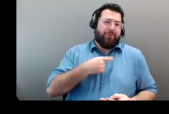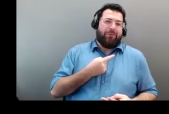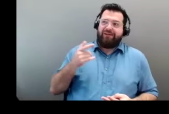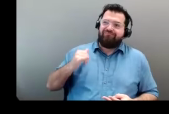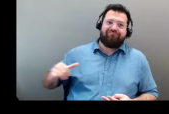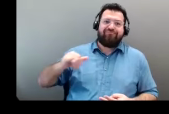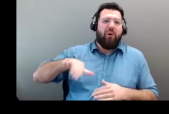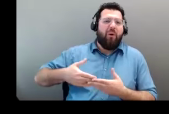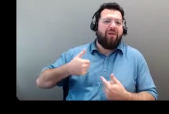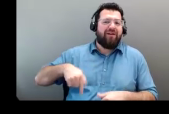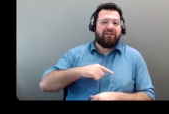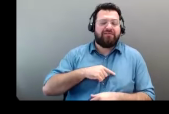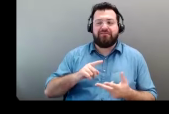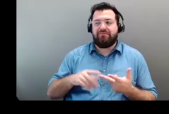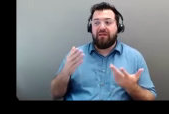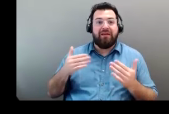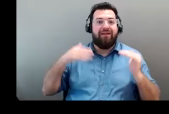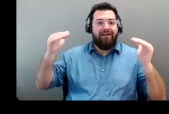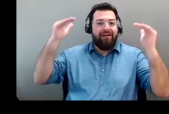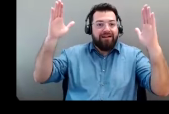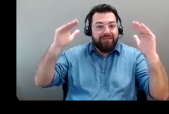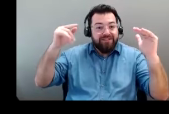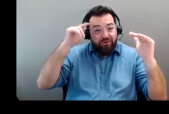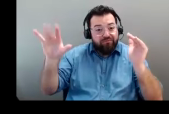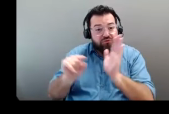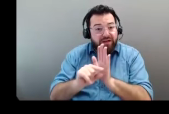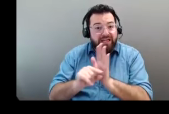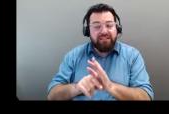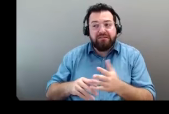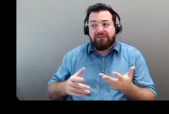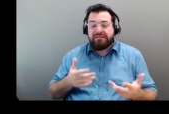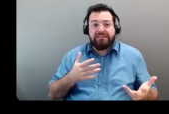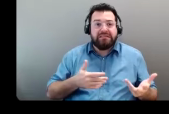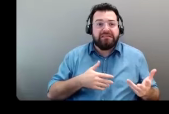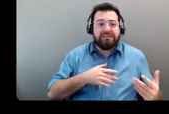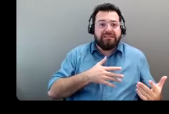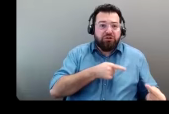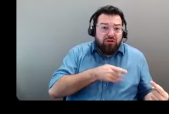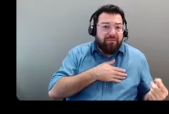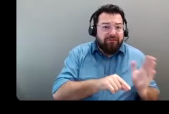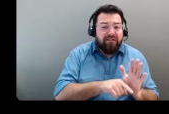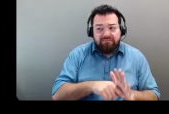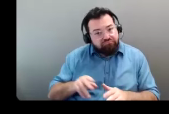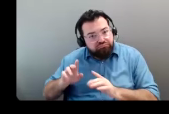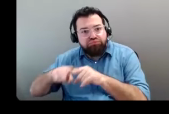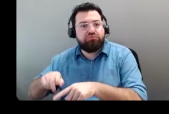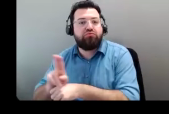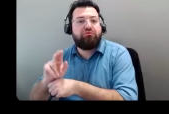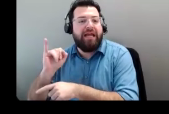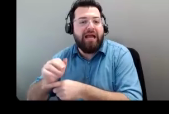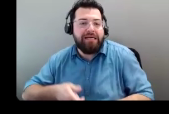their grades need to be. So they might lean into using AI, or they just don't have enough